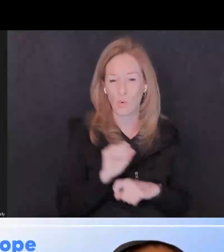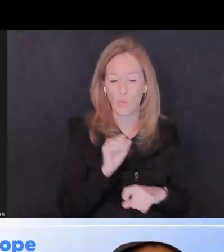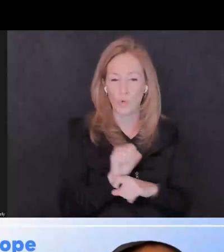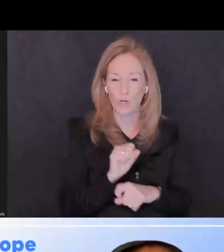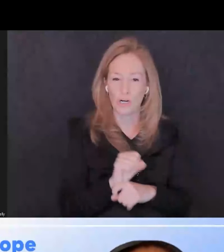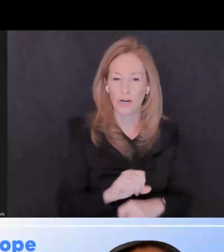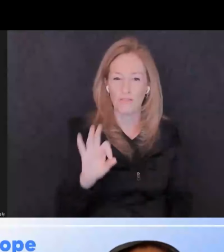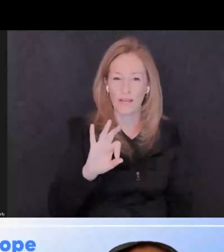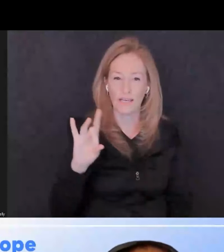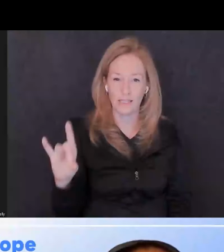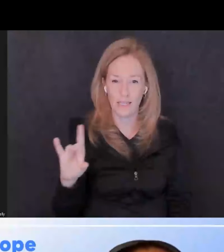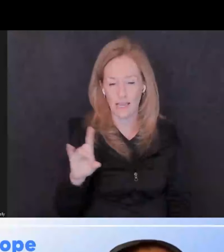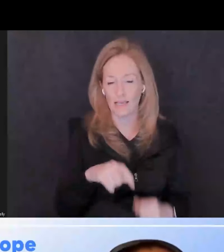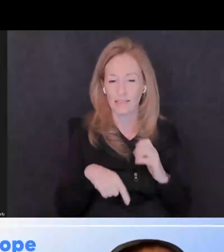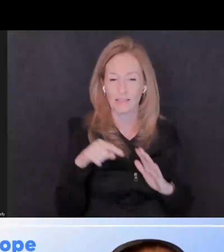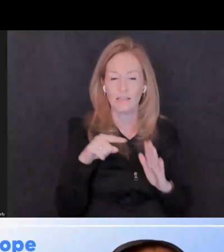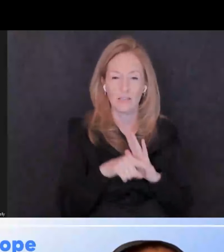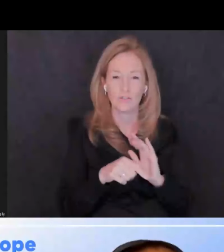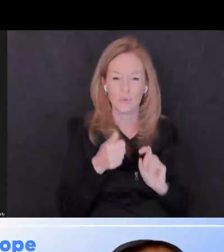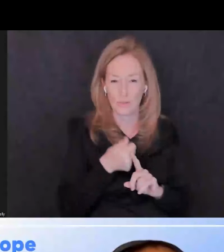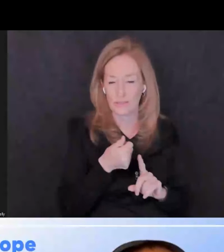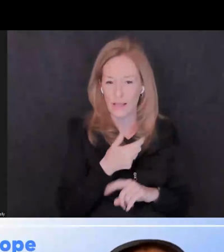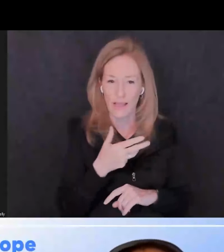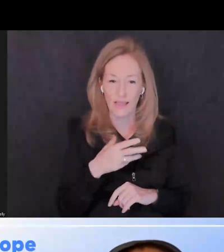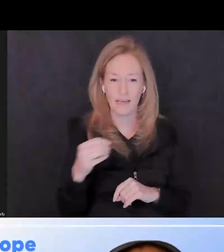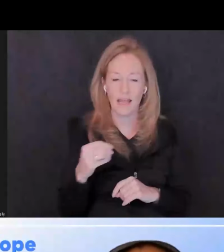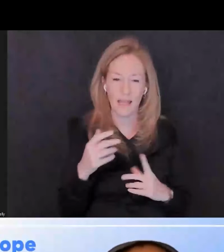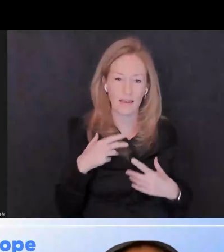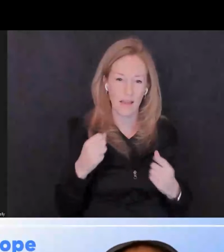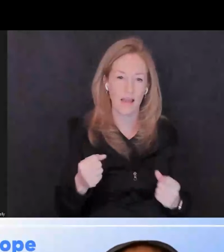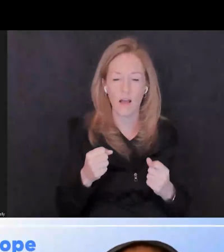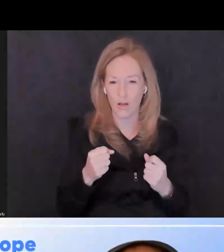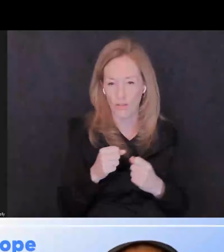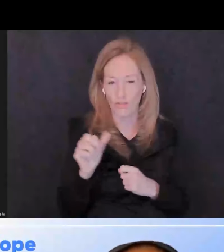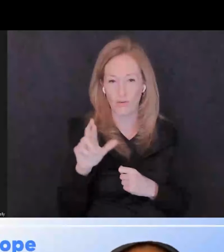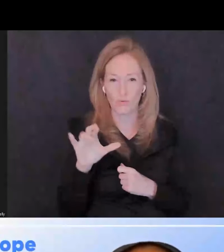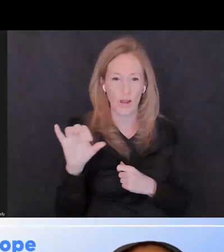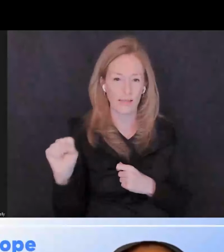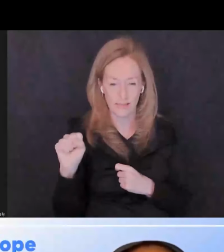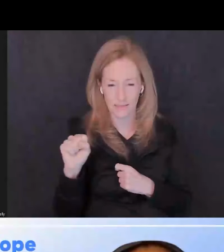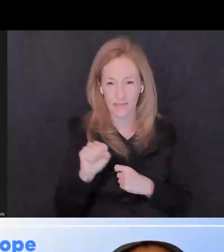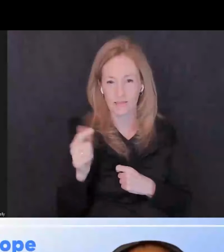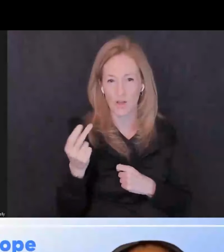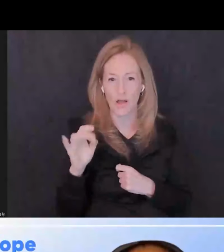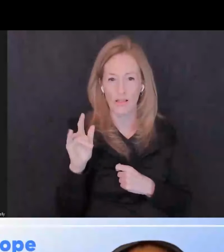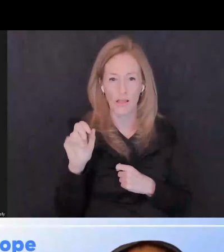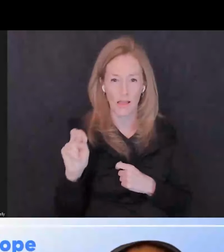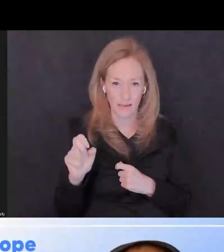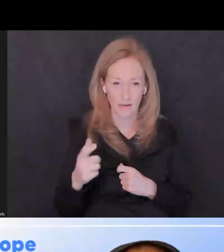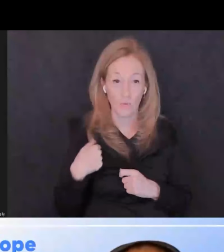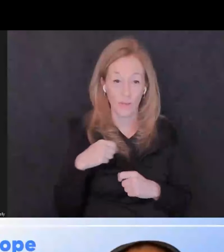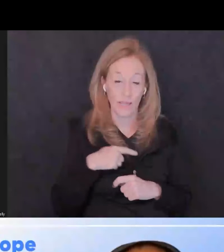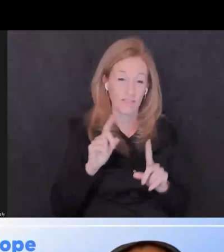Lifeline. So you have long sleeve options, short sleeve options, hats, multiple colors, different quotes from